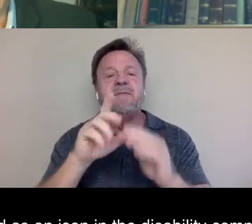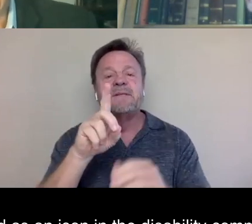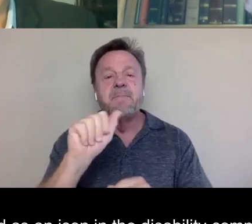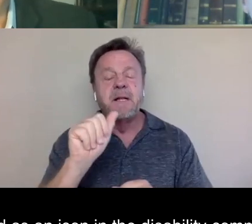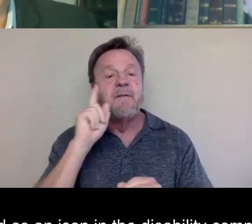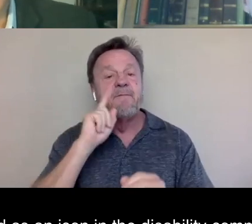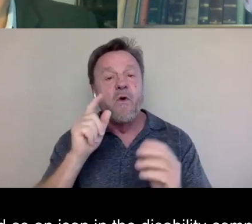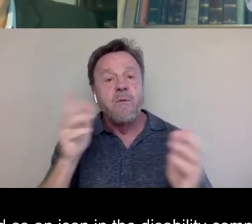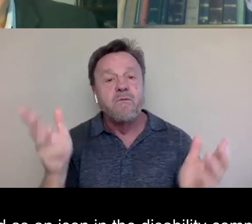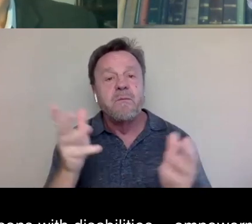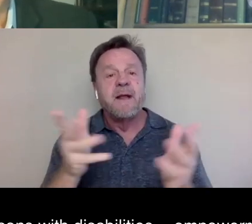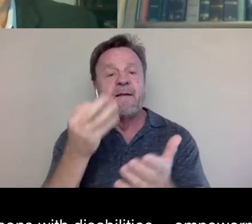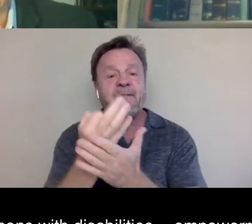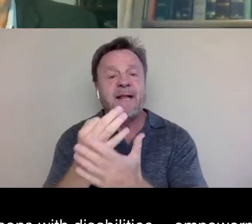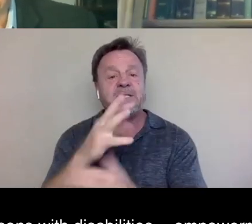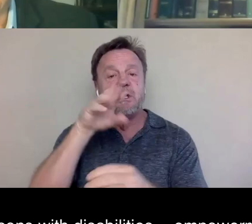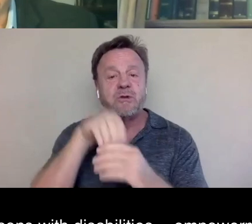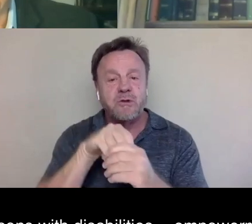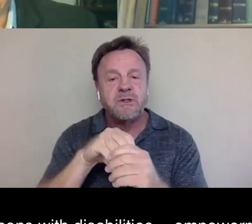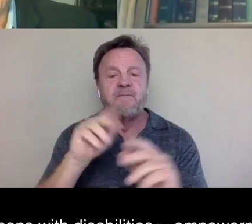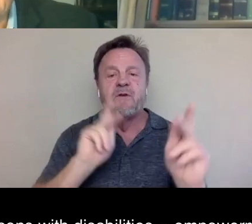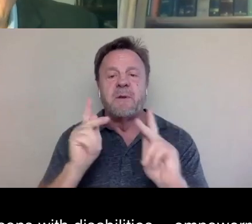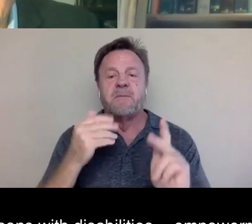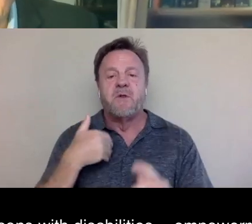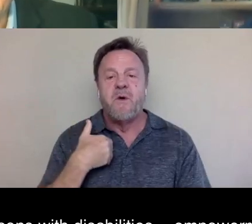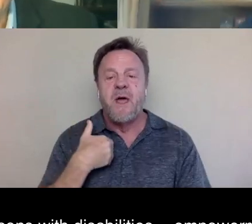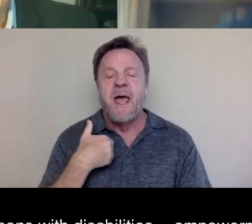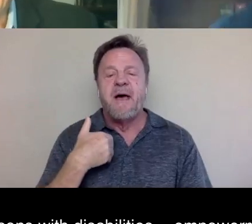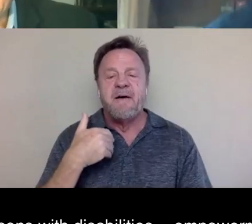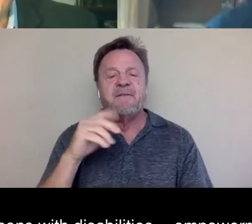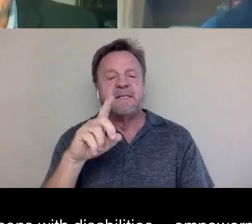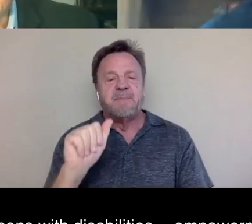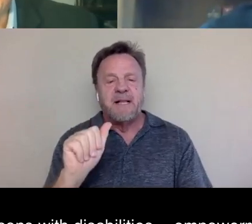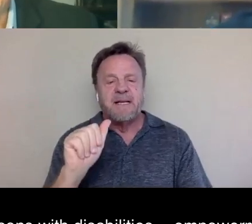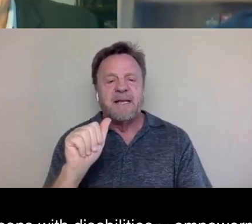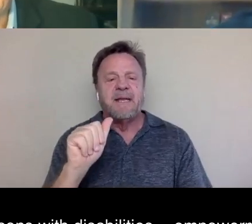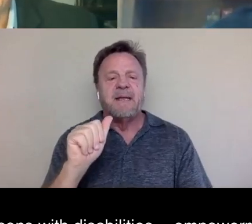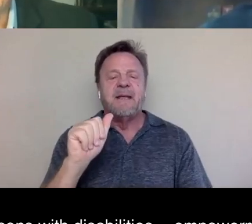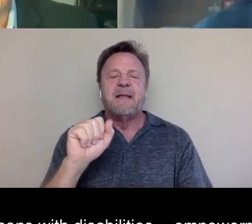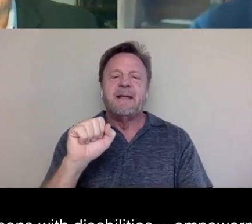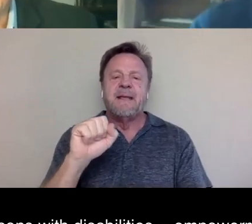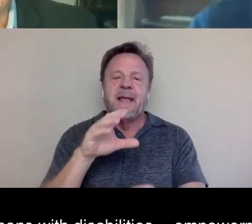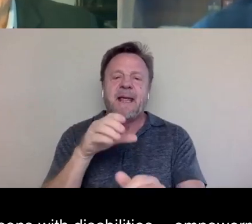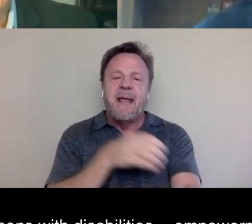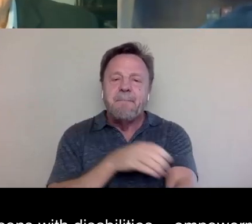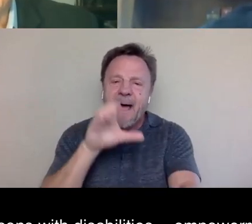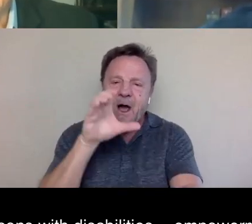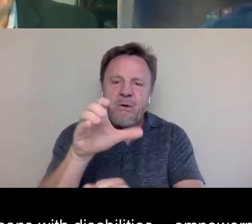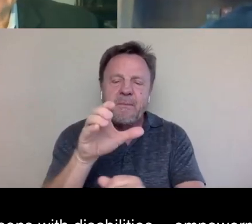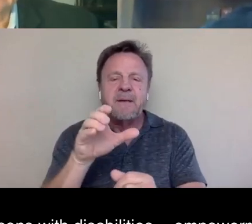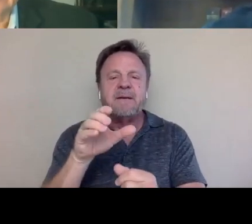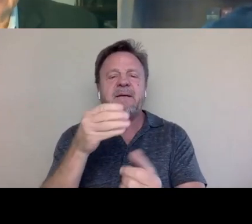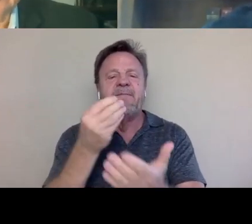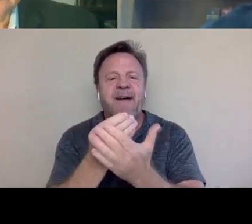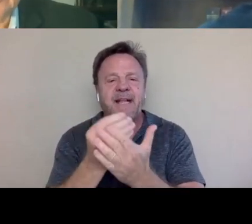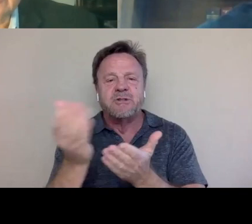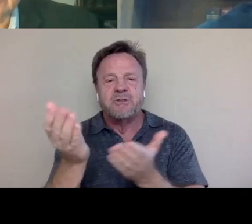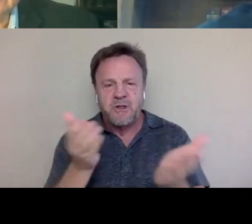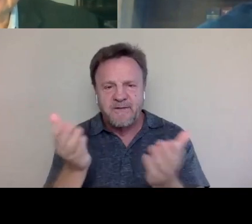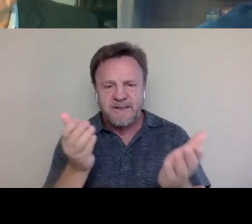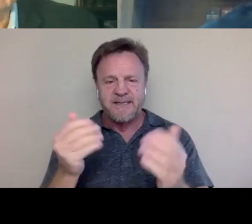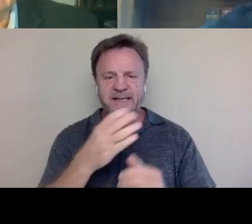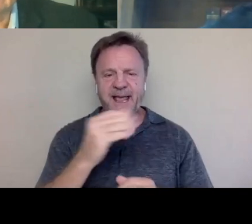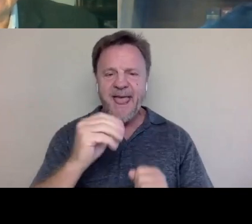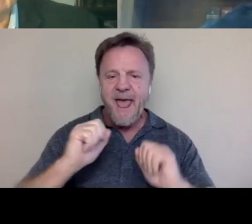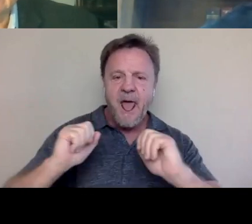promoting financial inclusion for persons with disabilities, empowerment, banking services, financial services, and